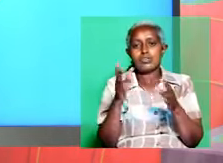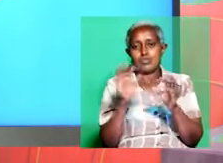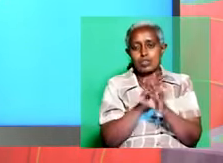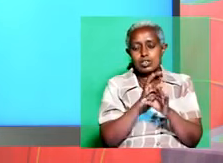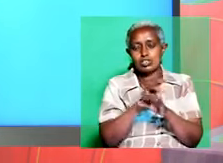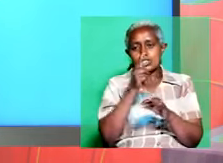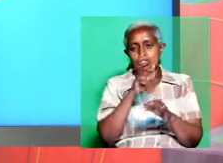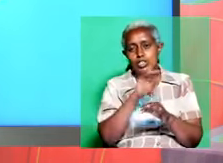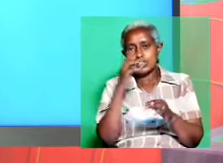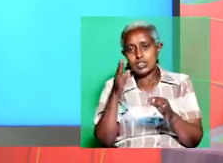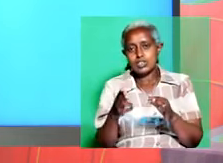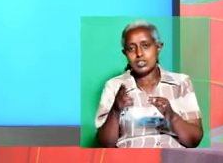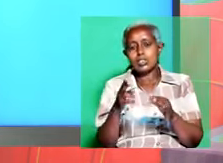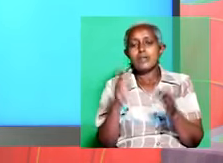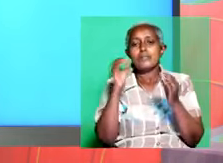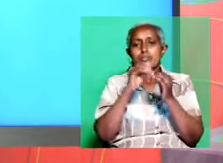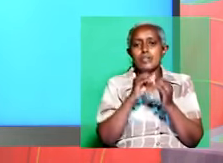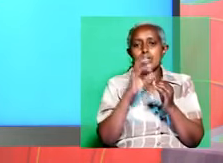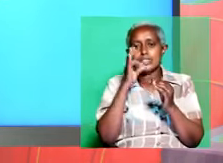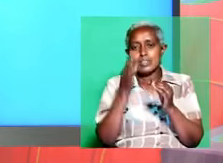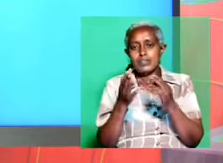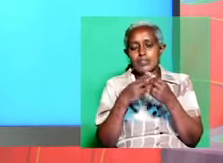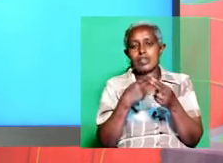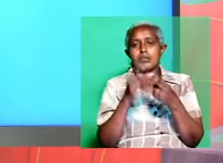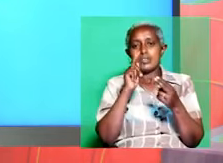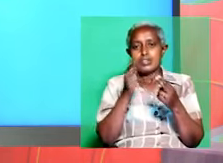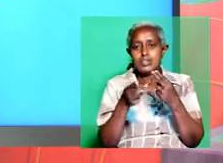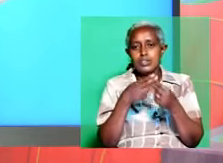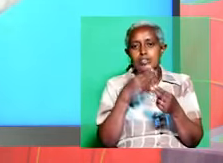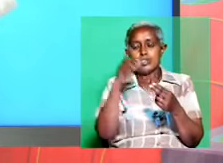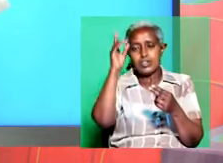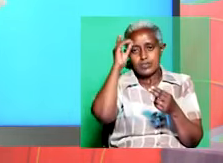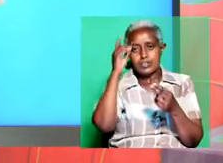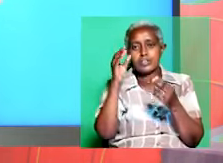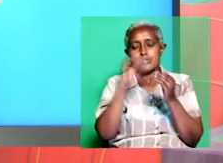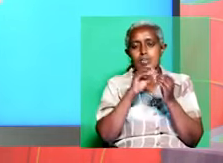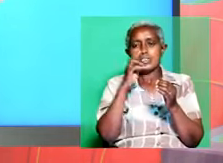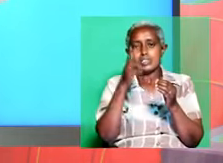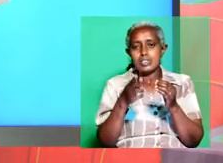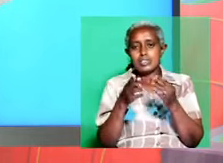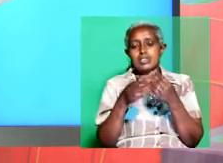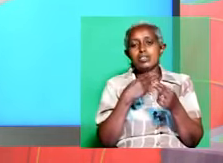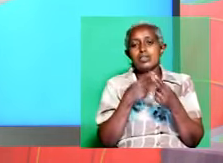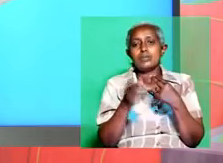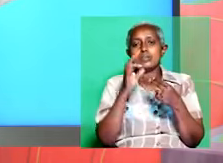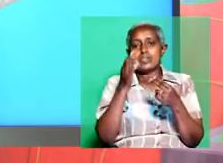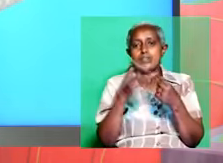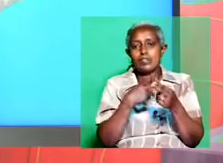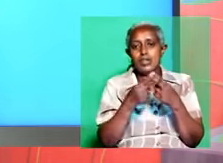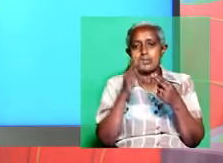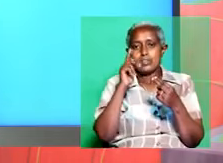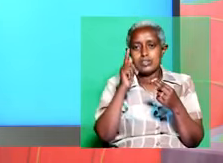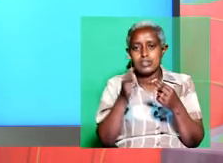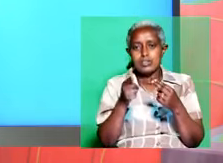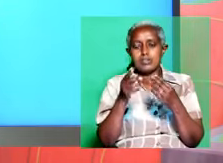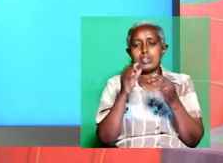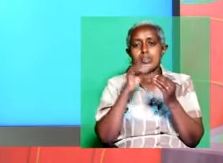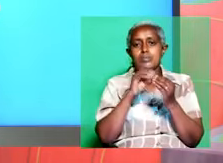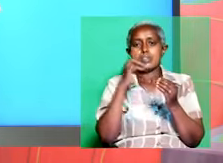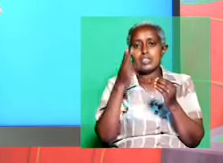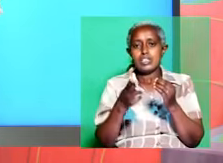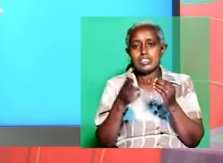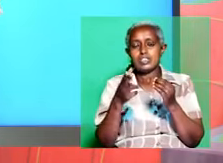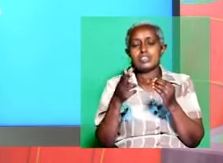g and h plus f times g derivative times h plus f times g times h derivative.